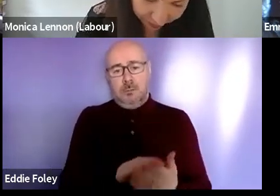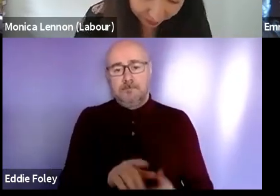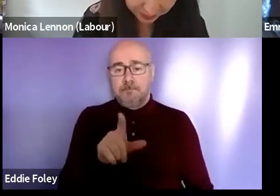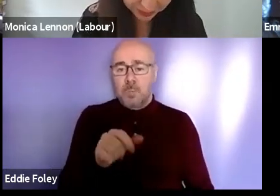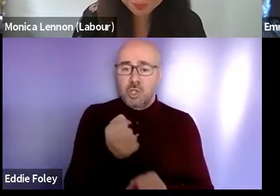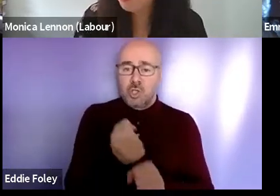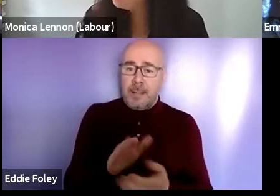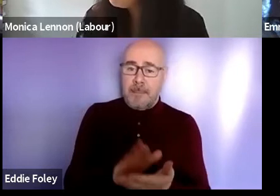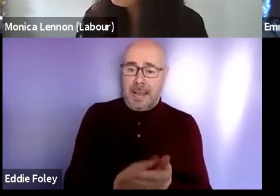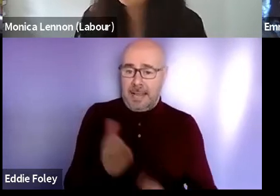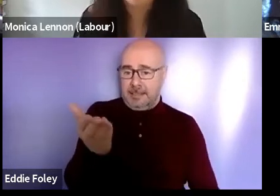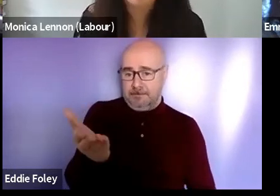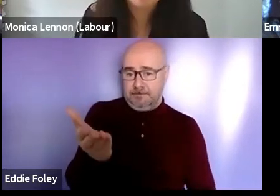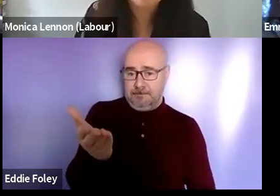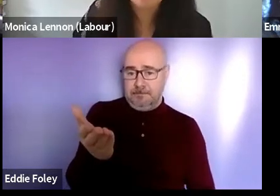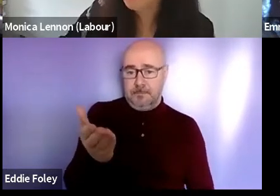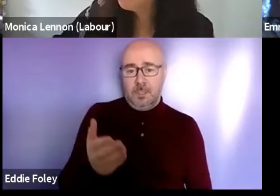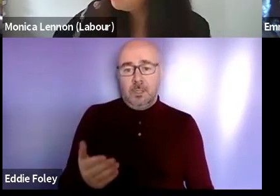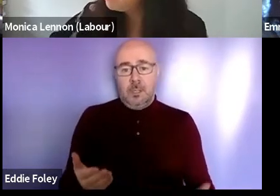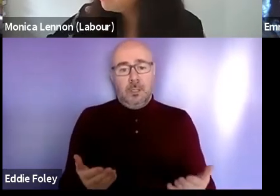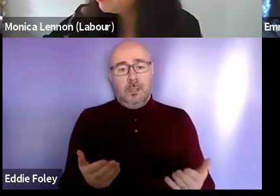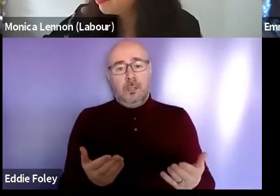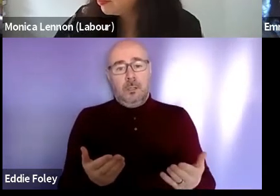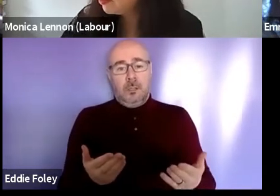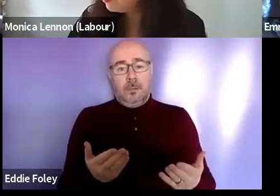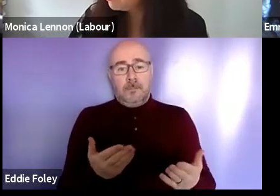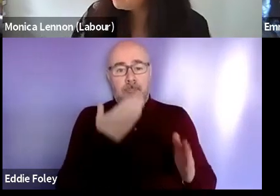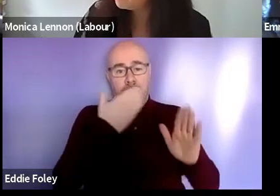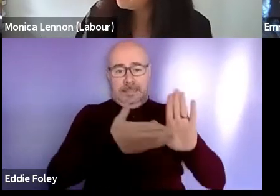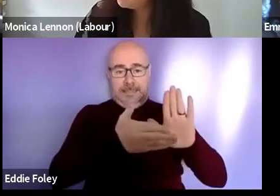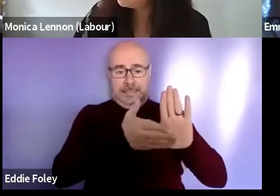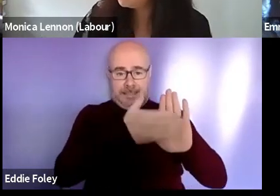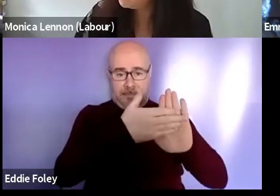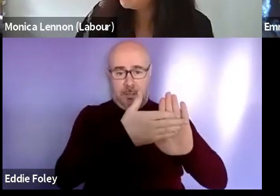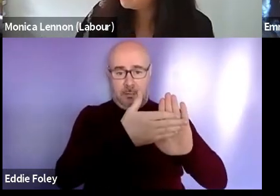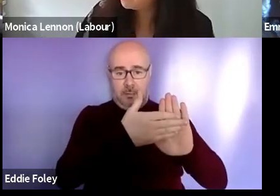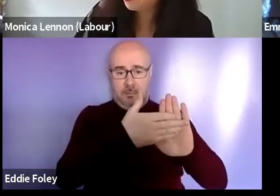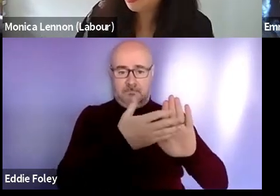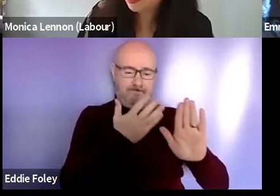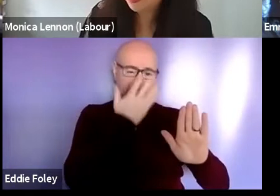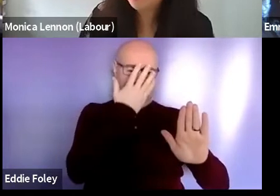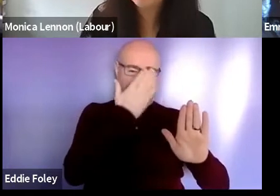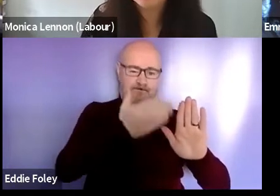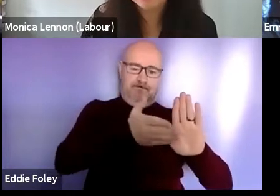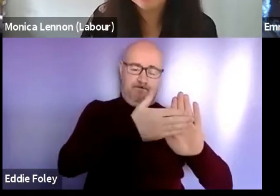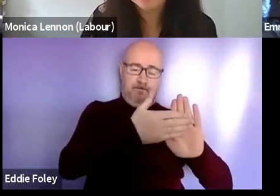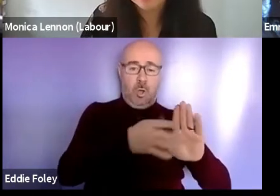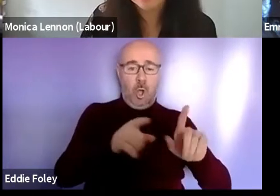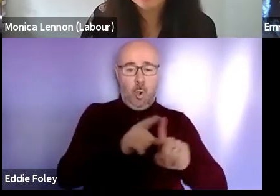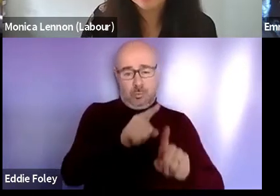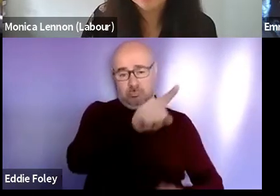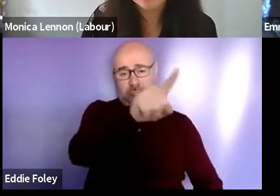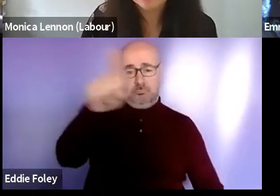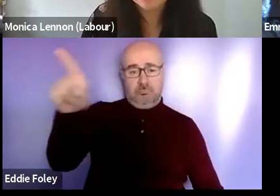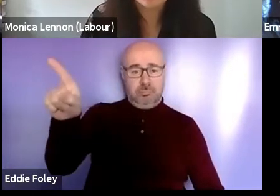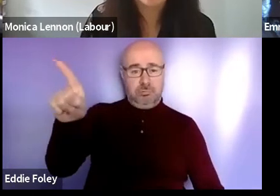think we have to recognise that the stigma, and ultimately in part the ignorance that we're talking